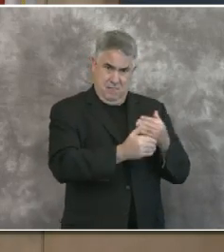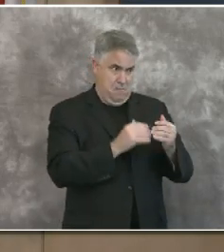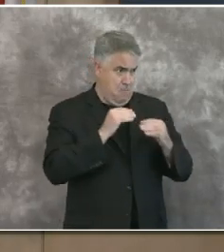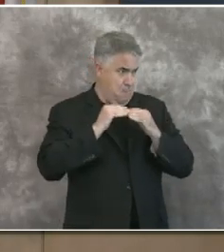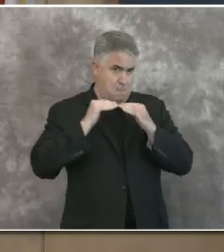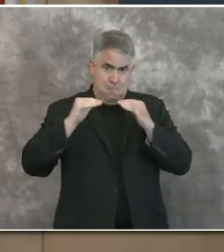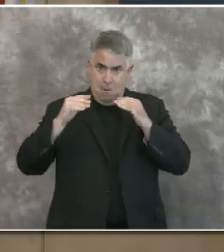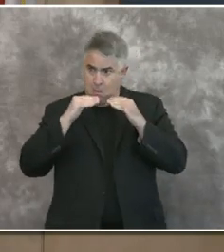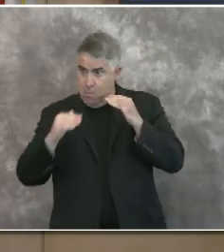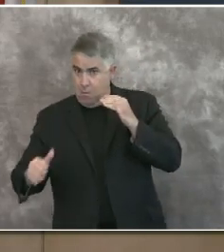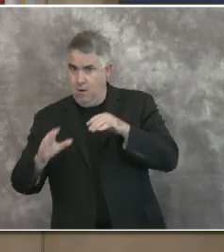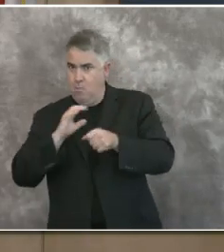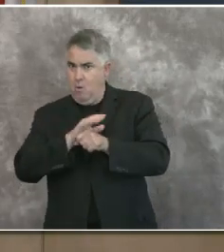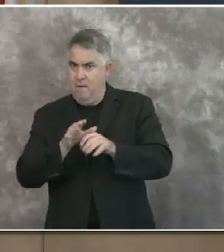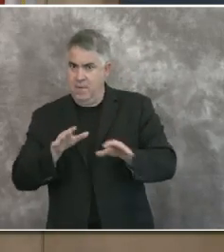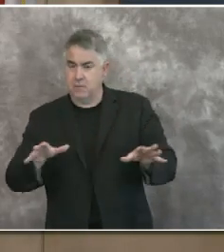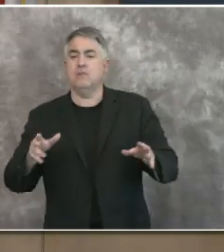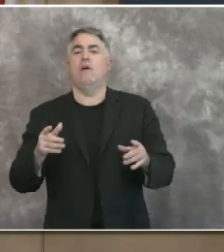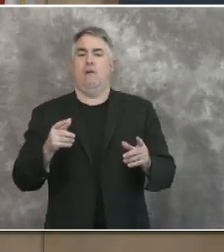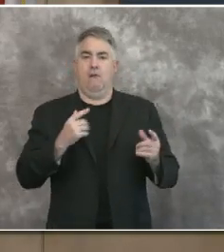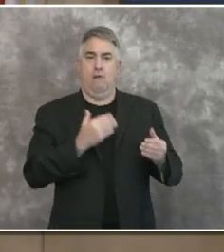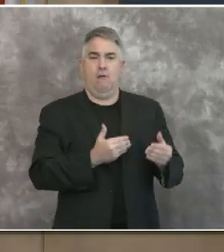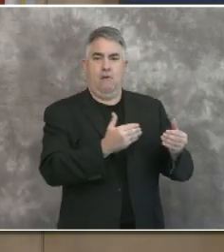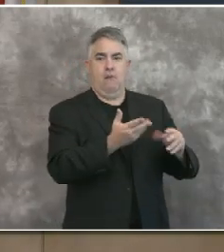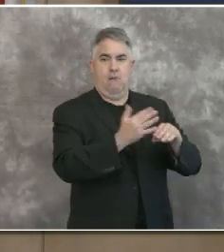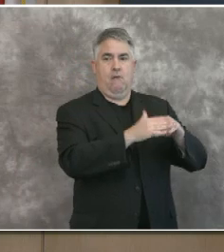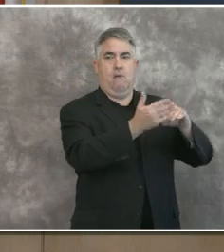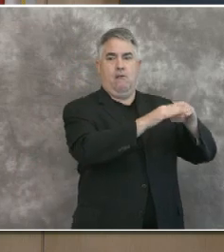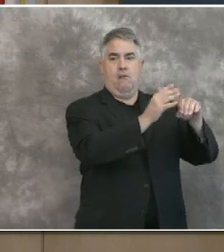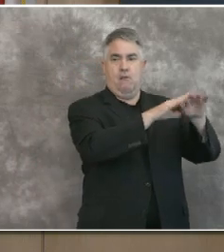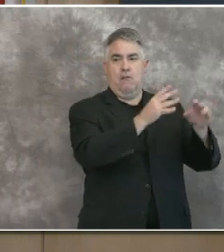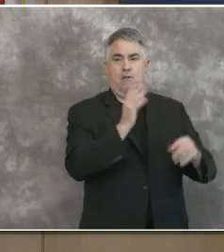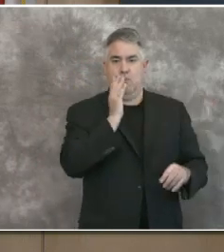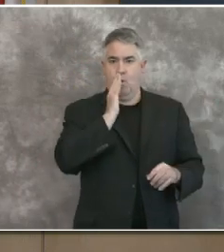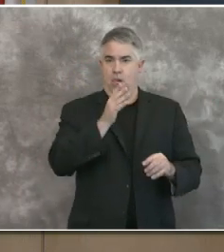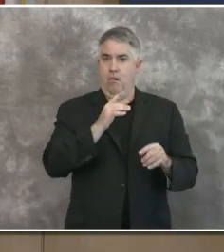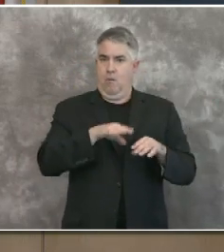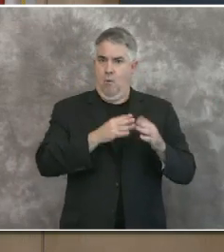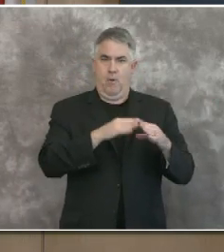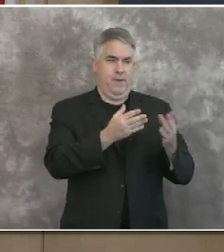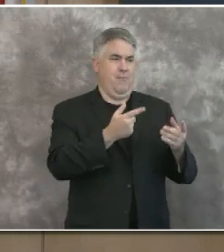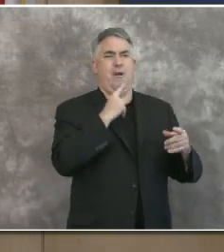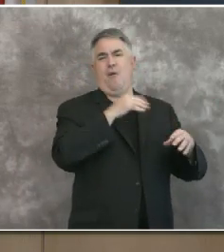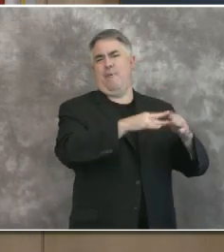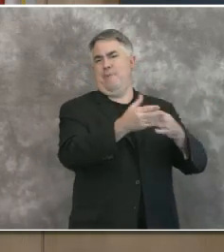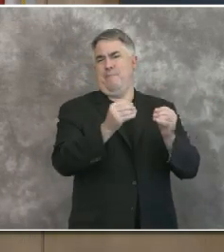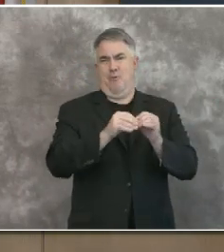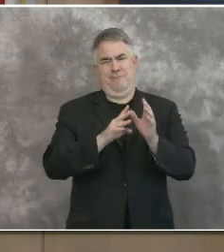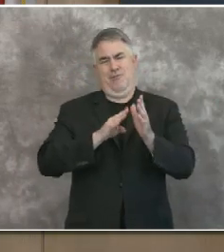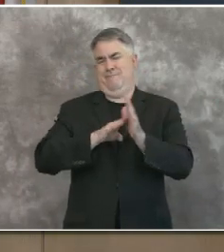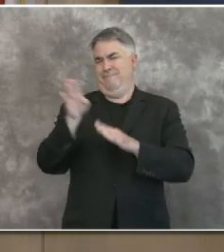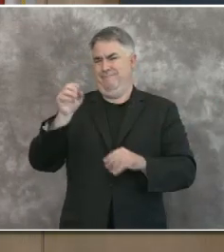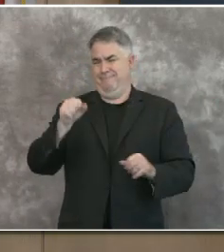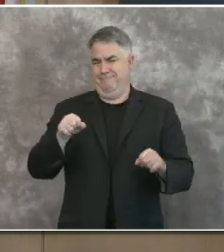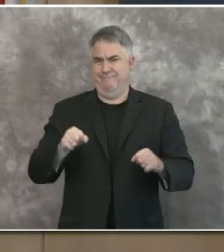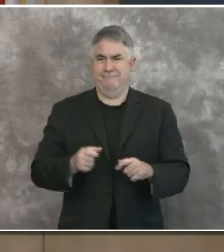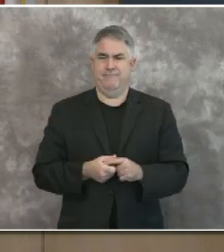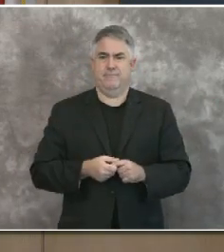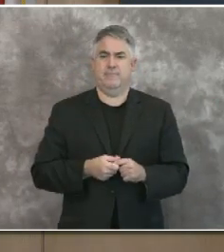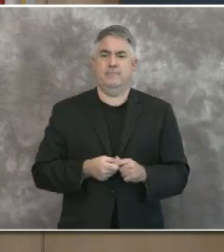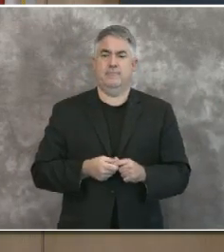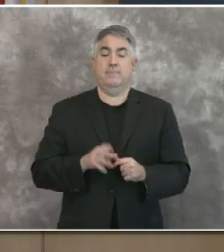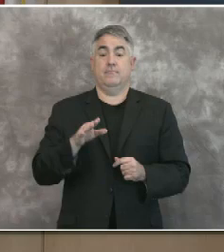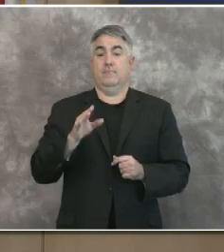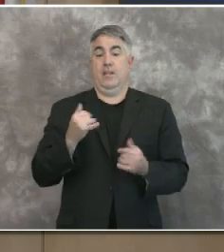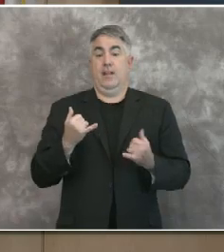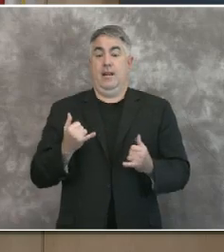hopefully if we do it right, that allows us the continued positive trajectory and continue to move forward. At this point, I'm going to quickly